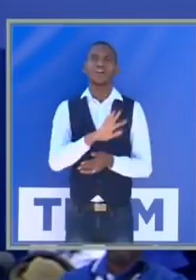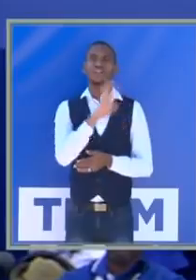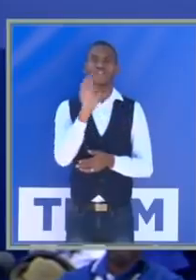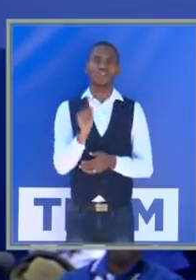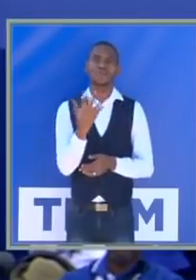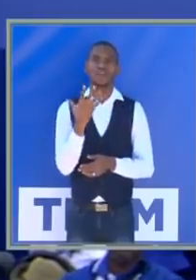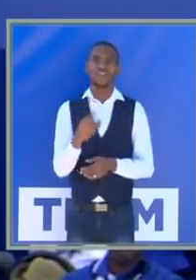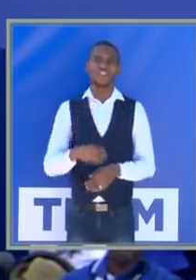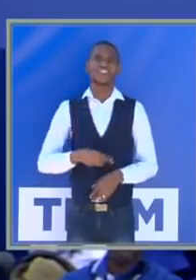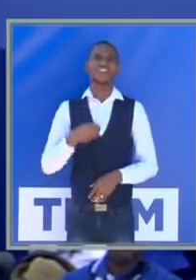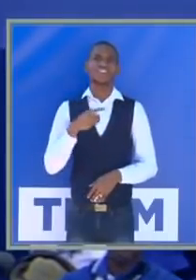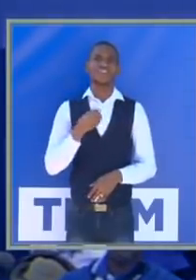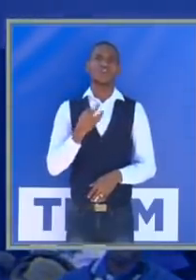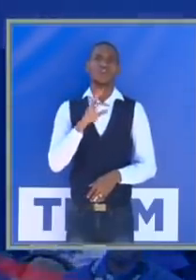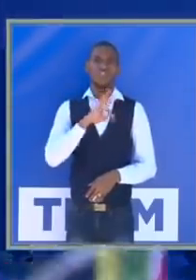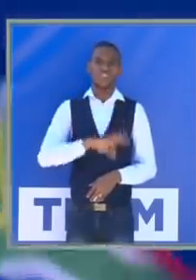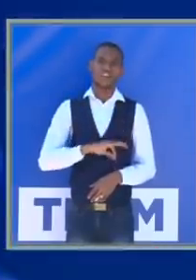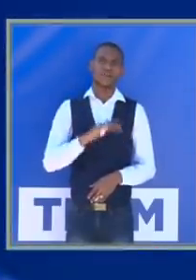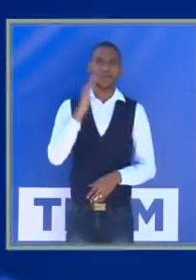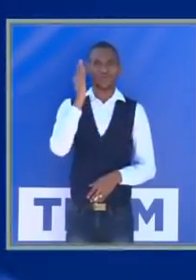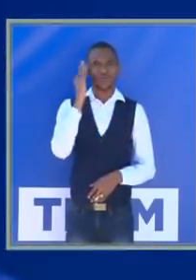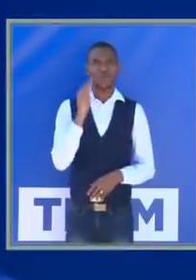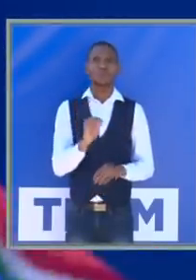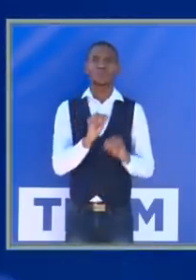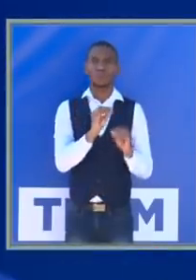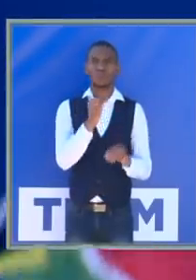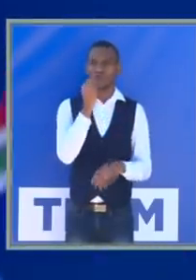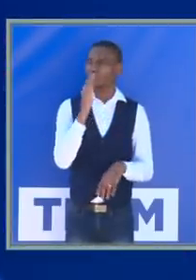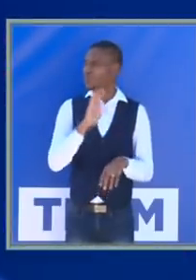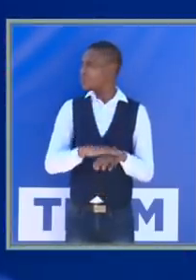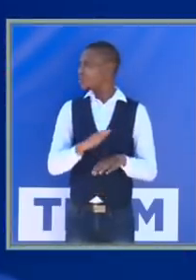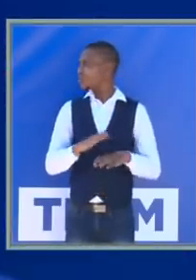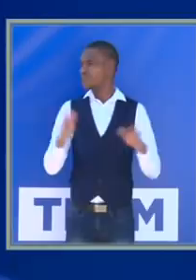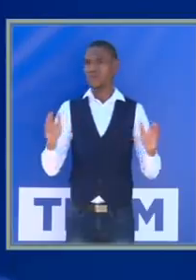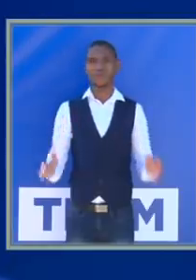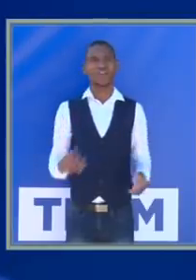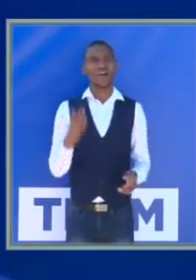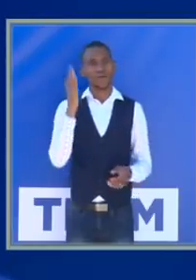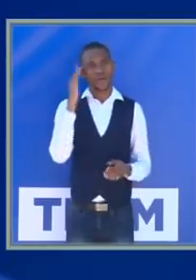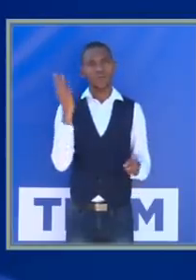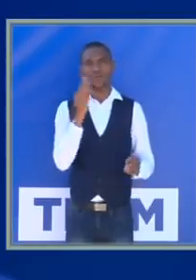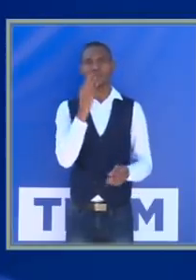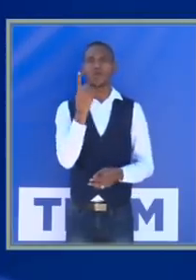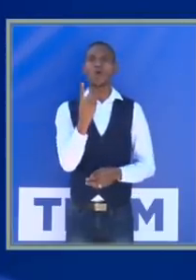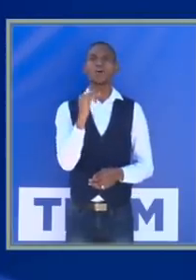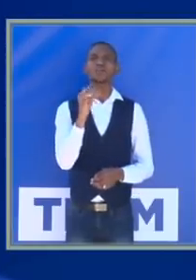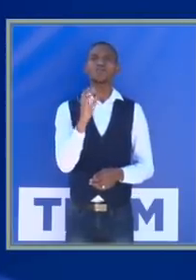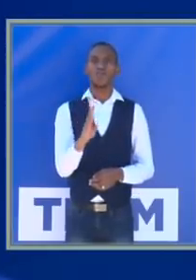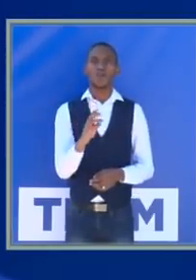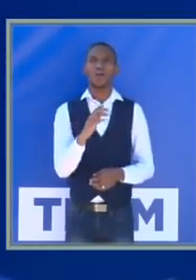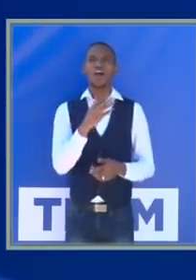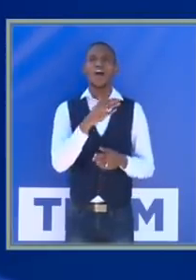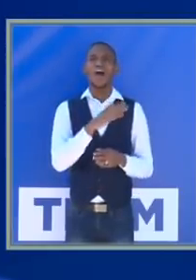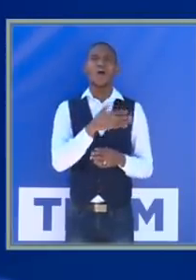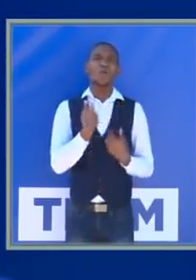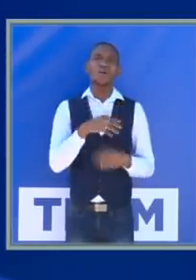will have the dignity of an income, and they will know to put food on the table. I know people say to me, why one job? I don't want to